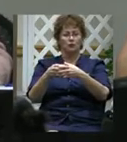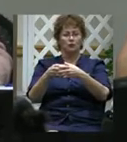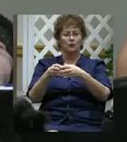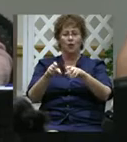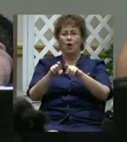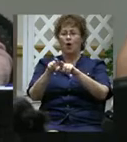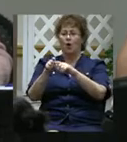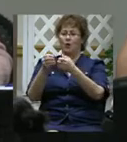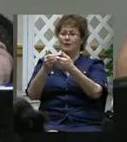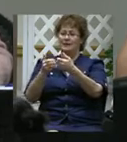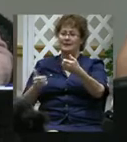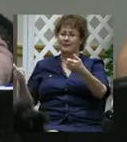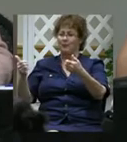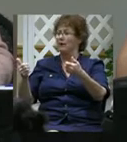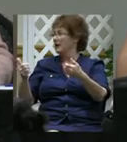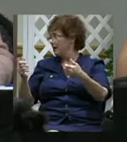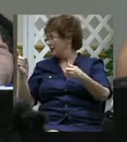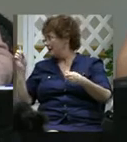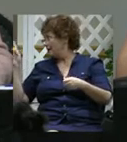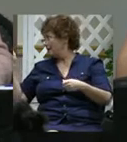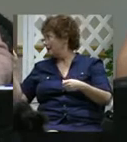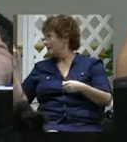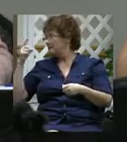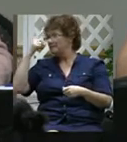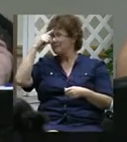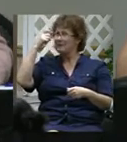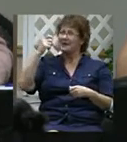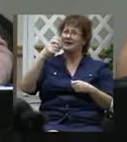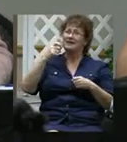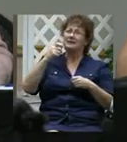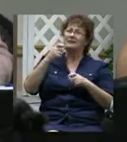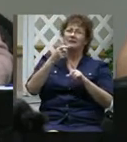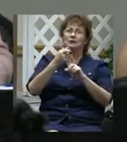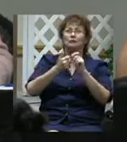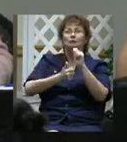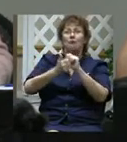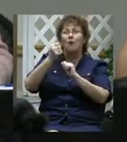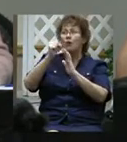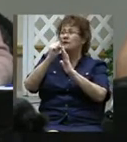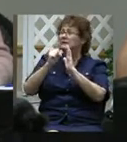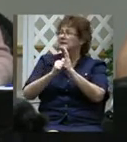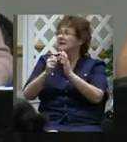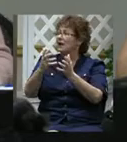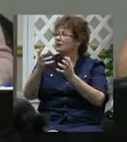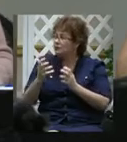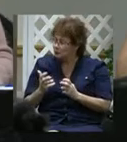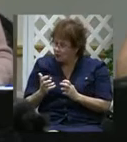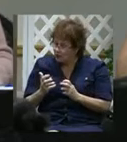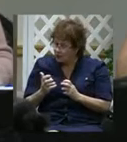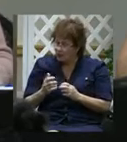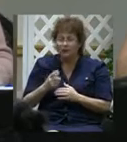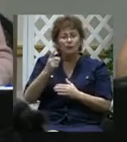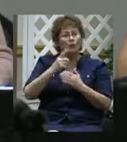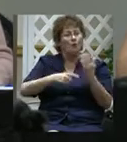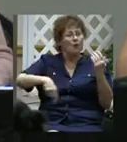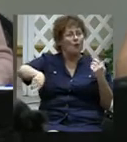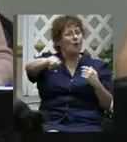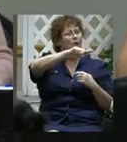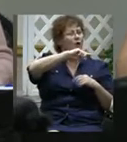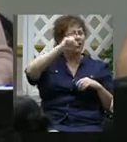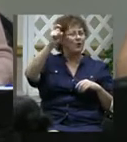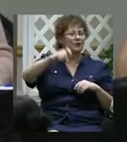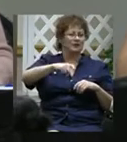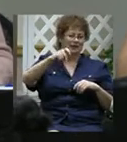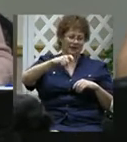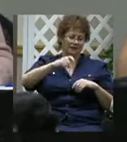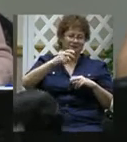separated that from the suite because it's what most states want and what we all need, and we can use it